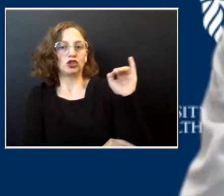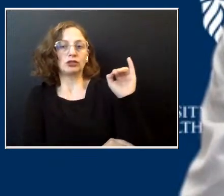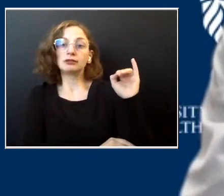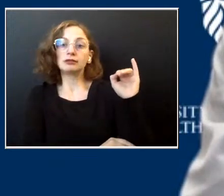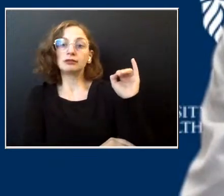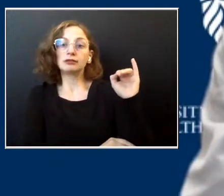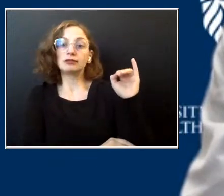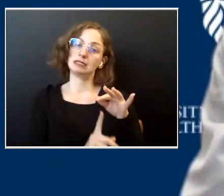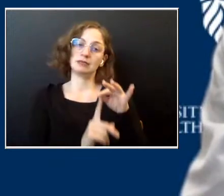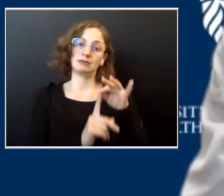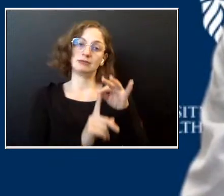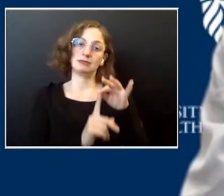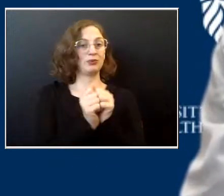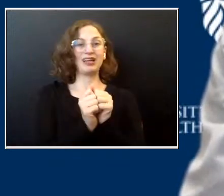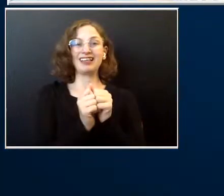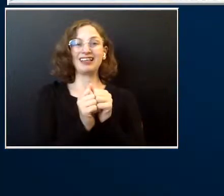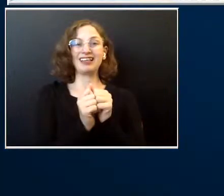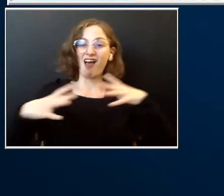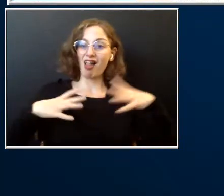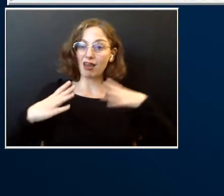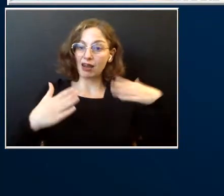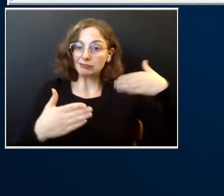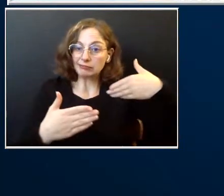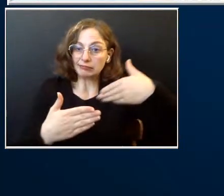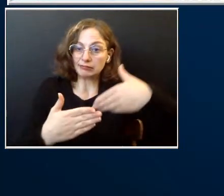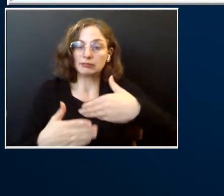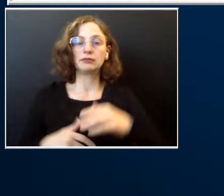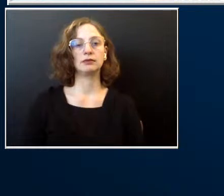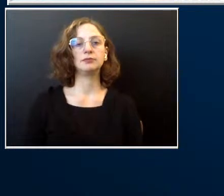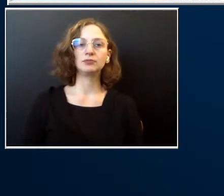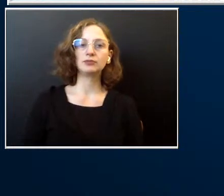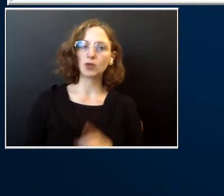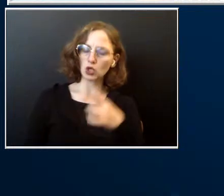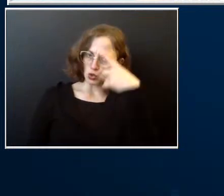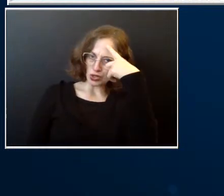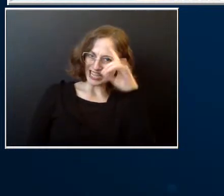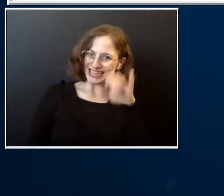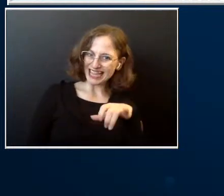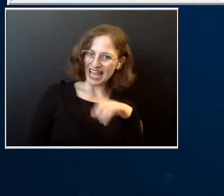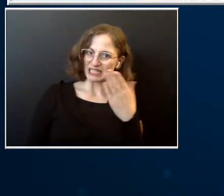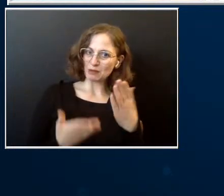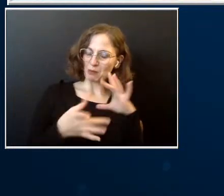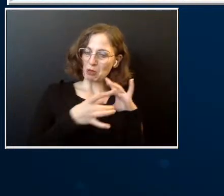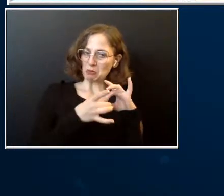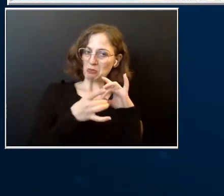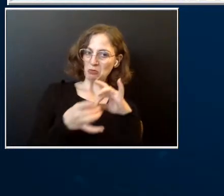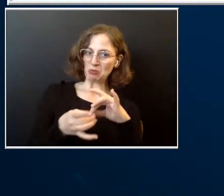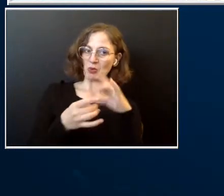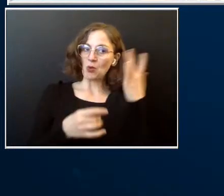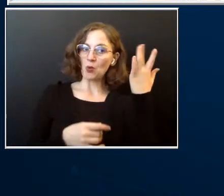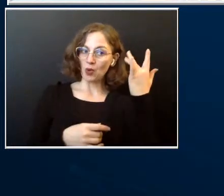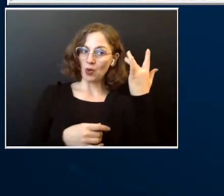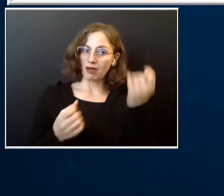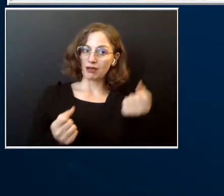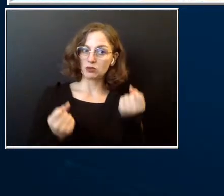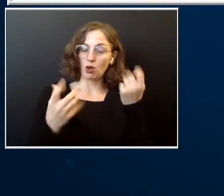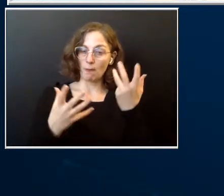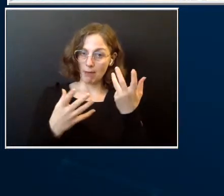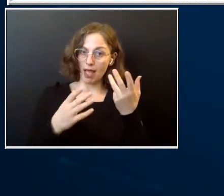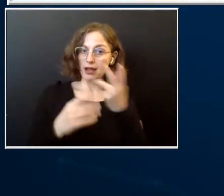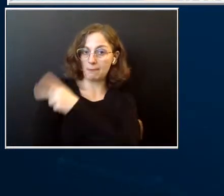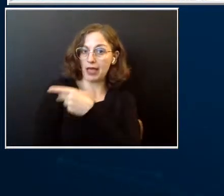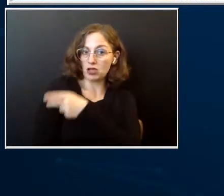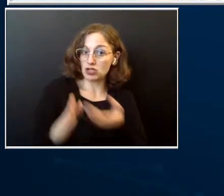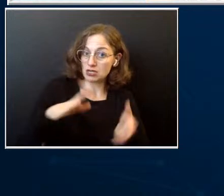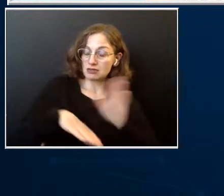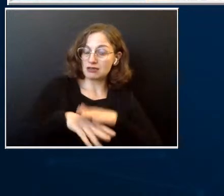we have the holidays coming up. And do you think that's probably what's behind this, is that people are starting to gather indoors for these holiday